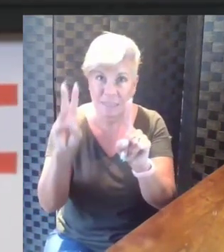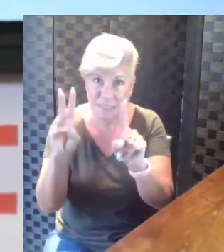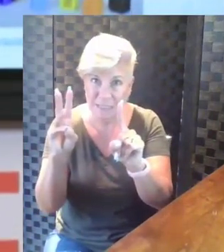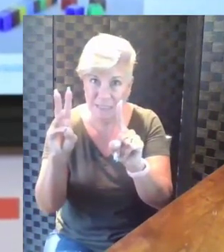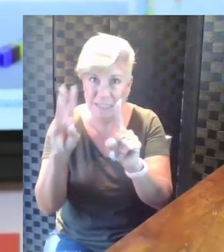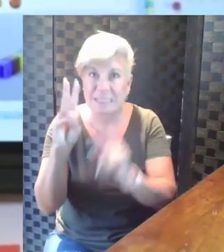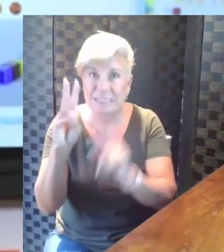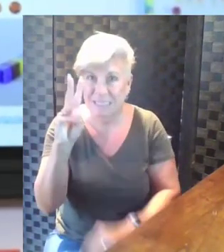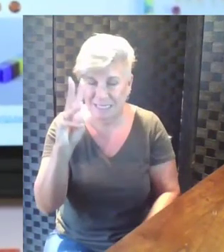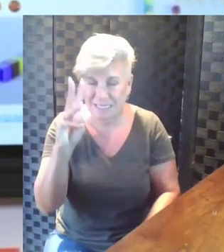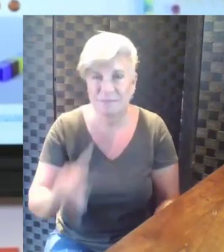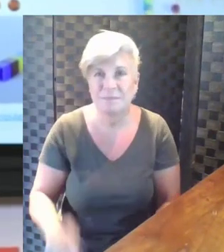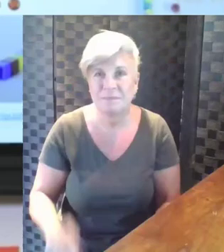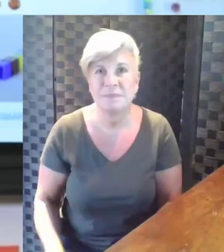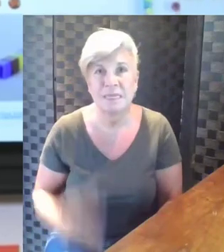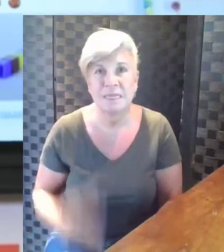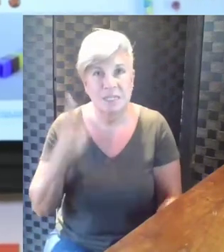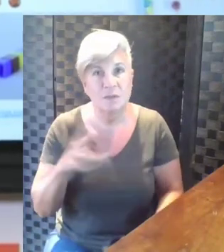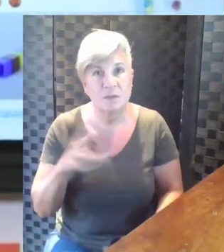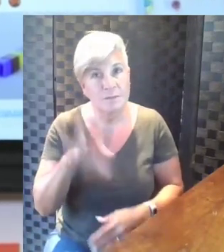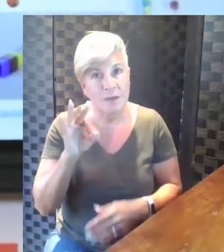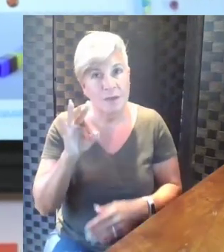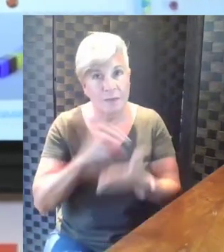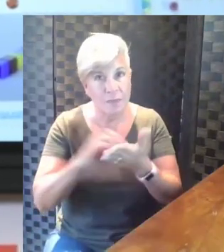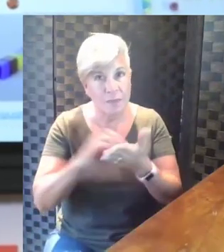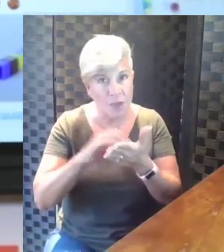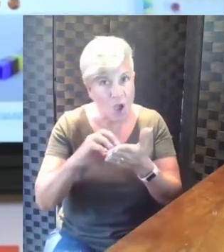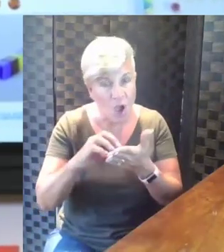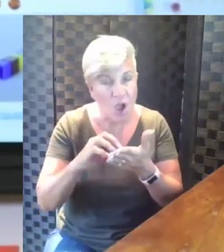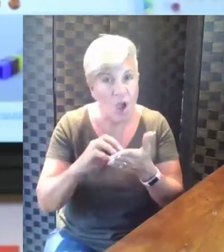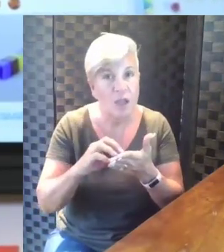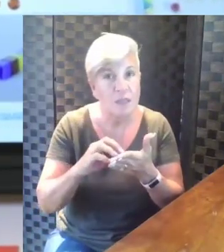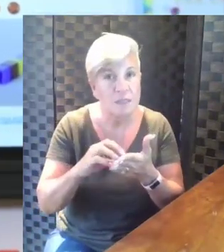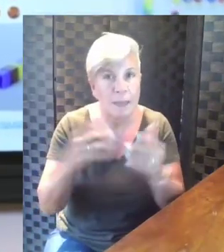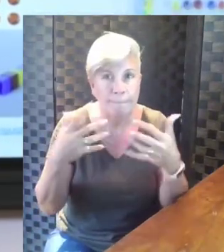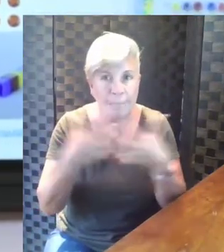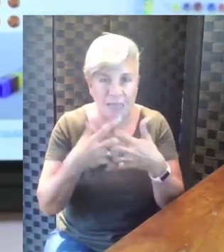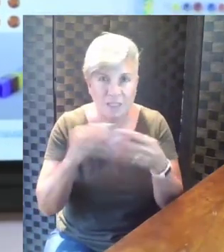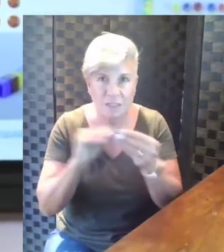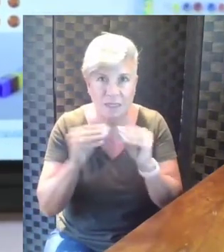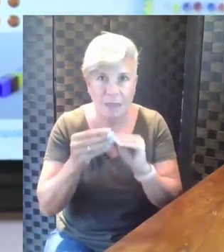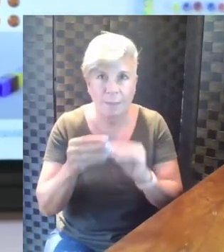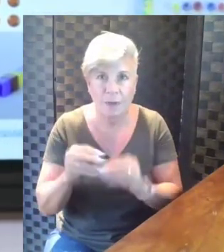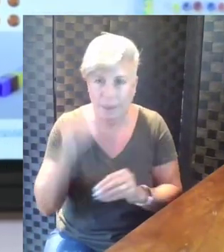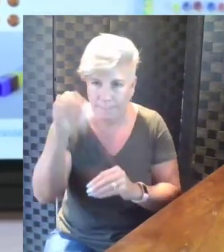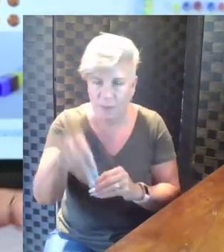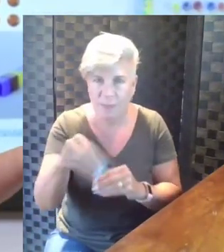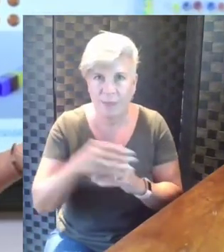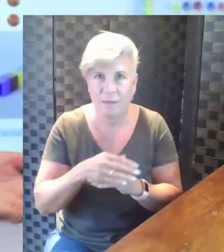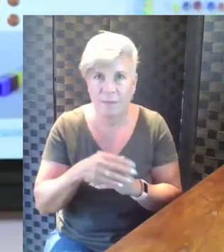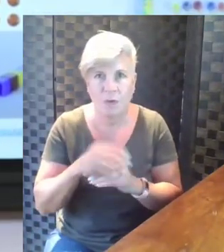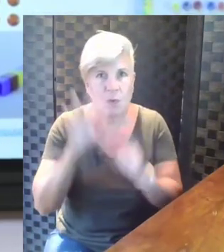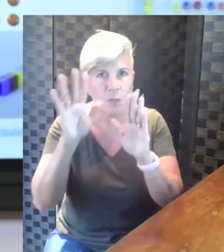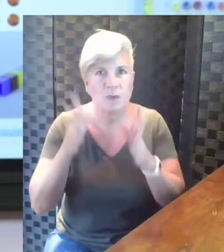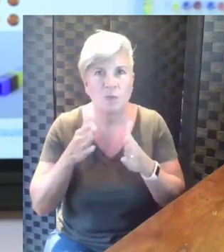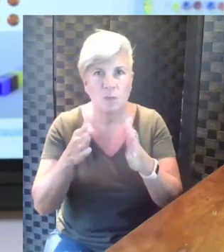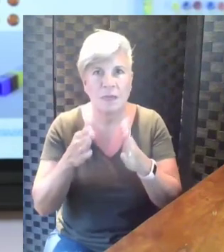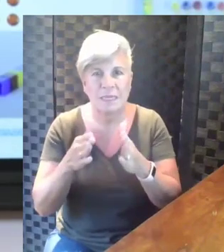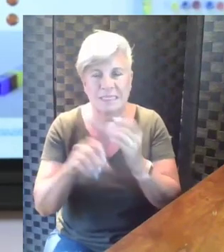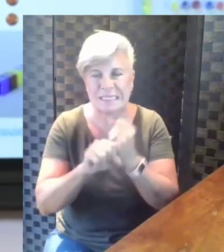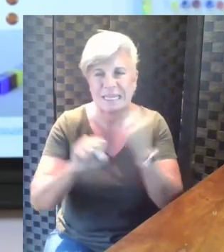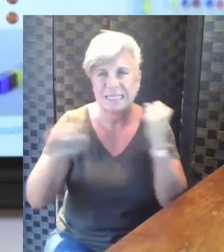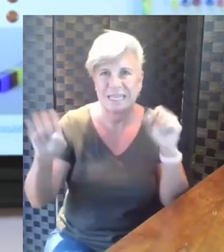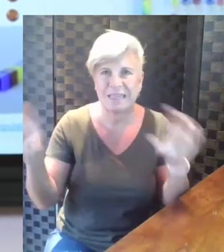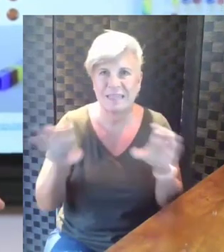what? 16. And then see if you can find the card out of those numbers I gave you and put the 16 next to it. Okay, so wonderful way to extend